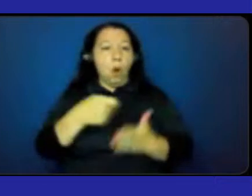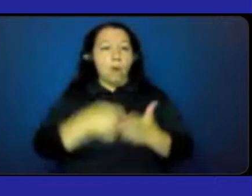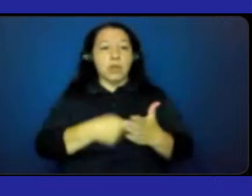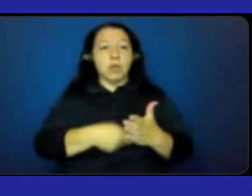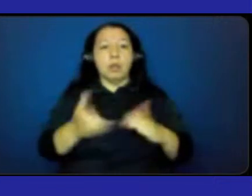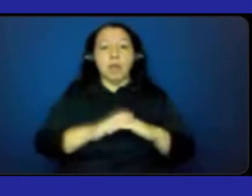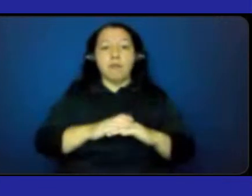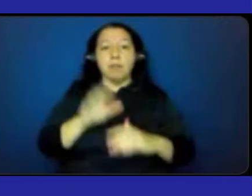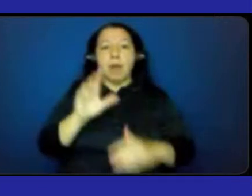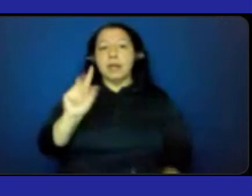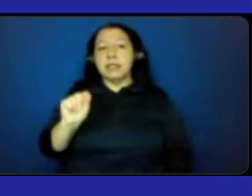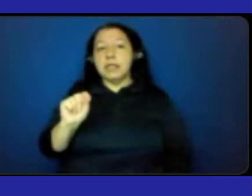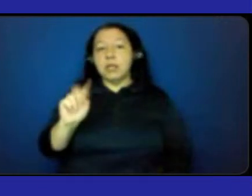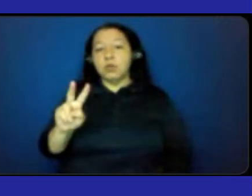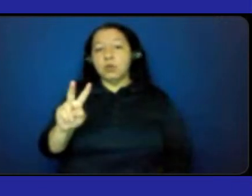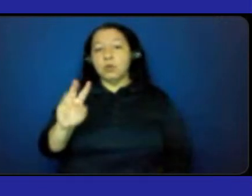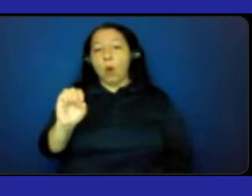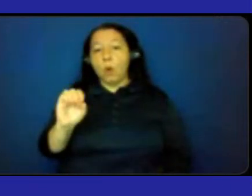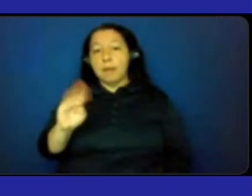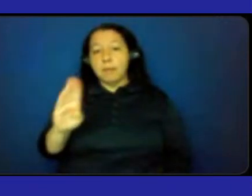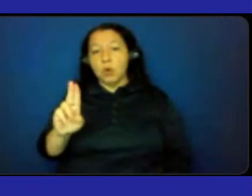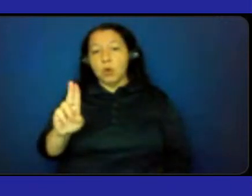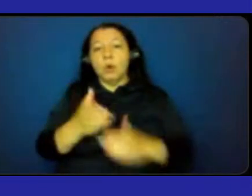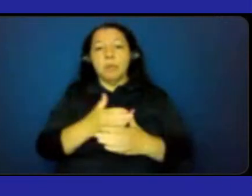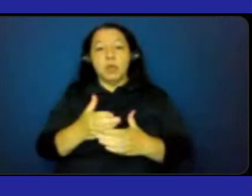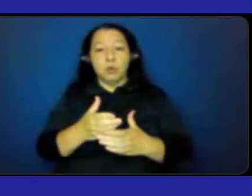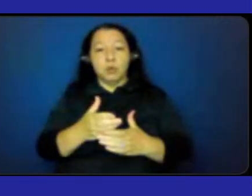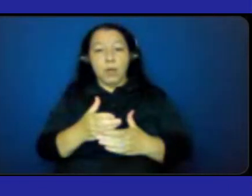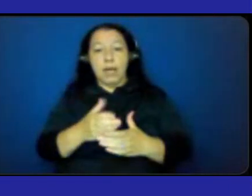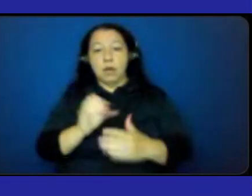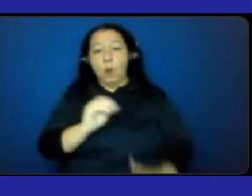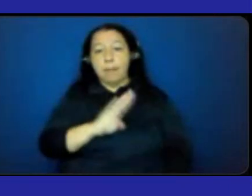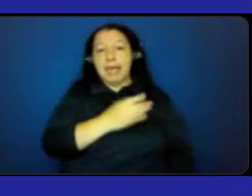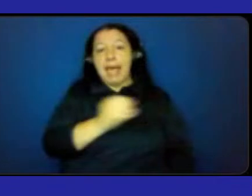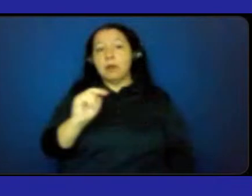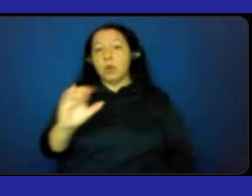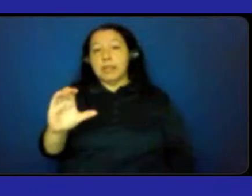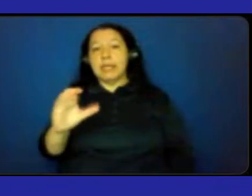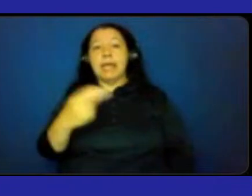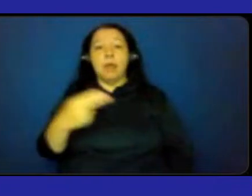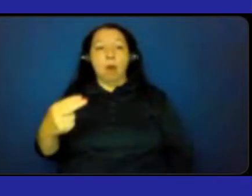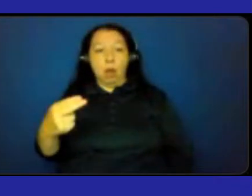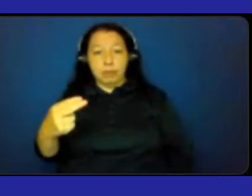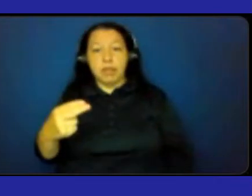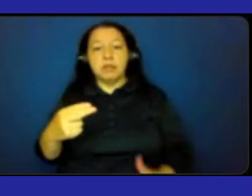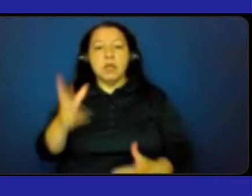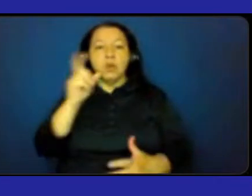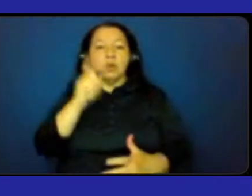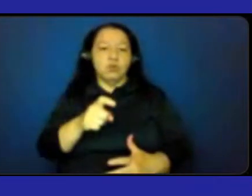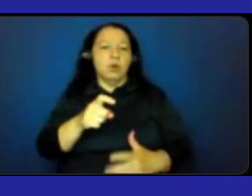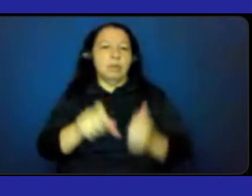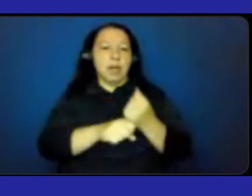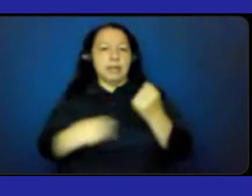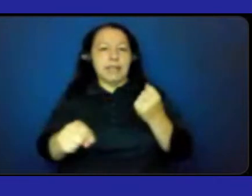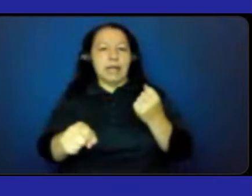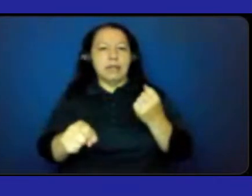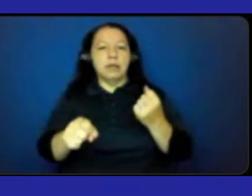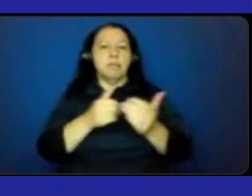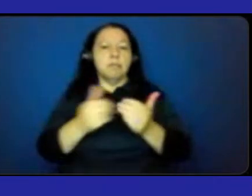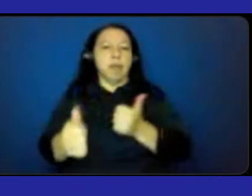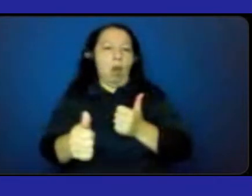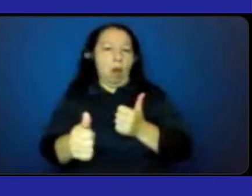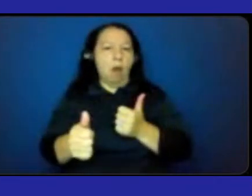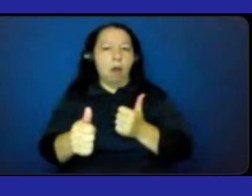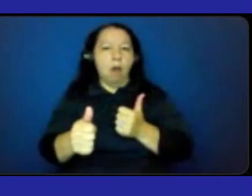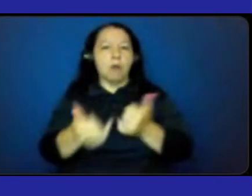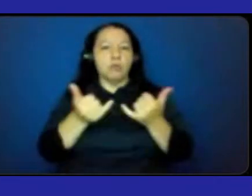MOU between OMB and Health and Hospitals, which is to be extended beyond current expiration date.